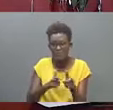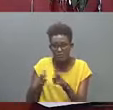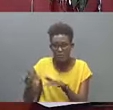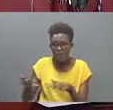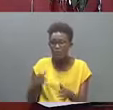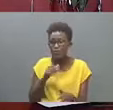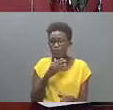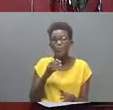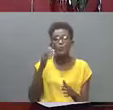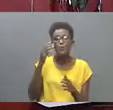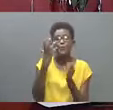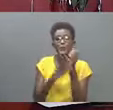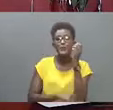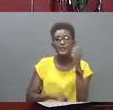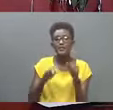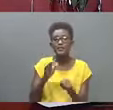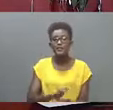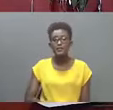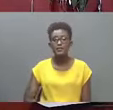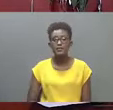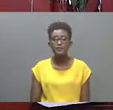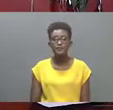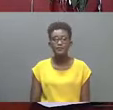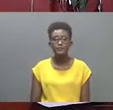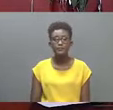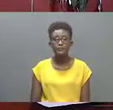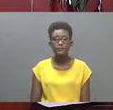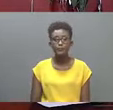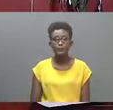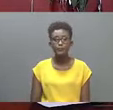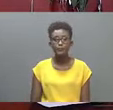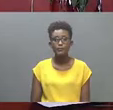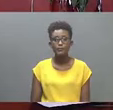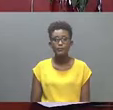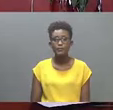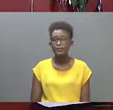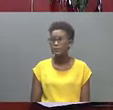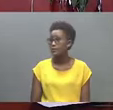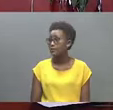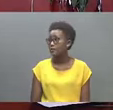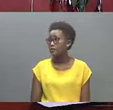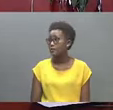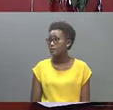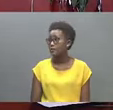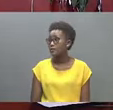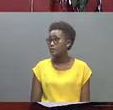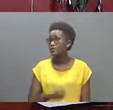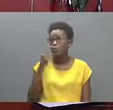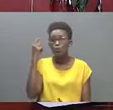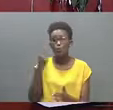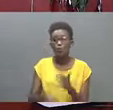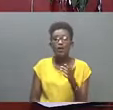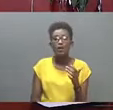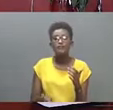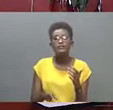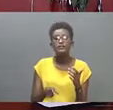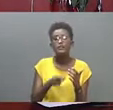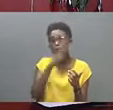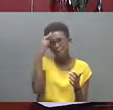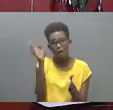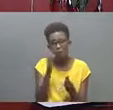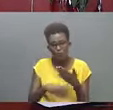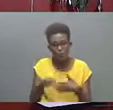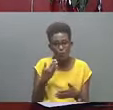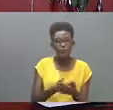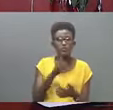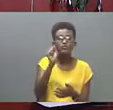worthy. Whatever is the reason, whatever might